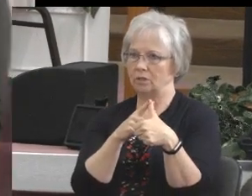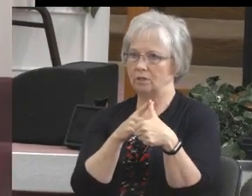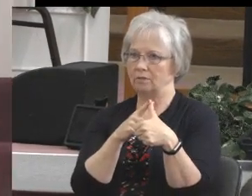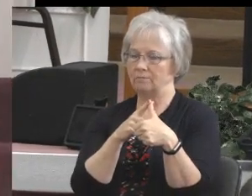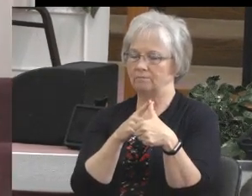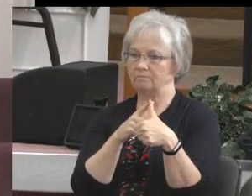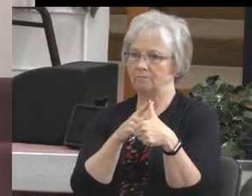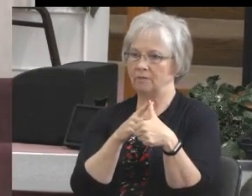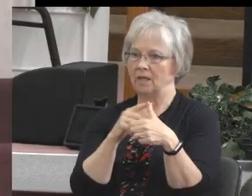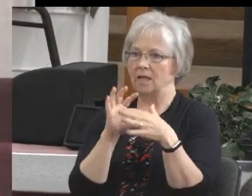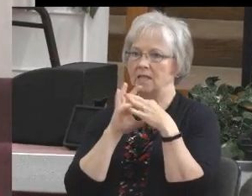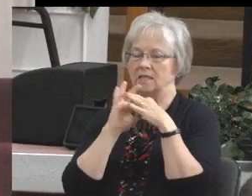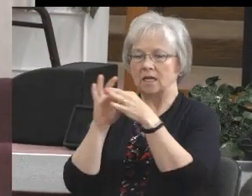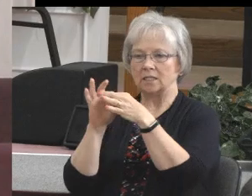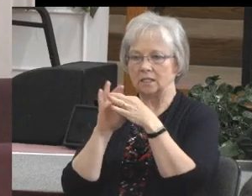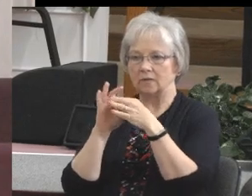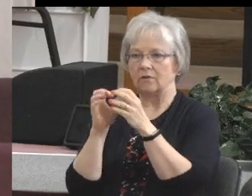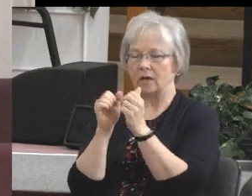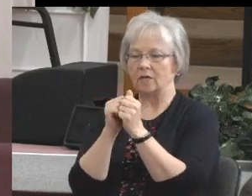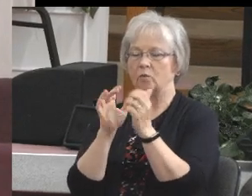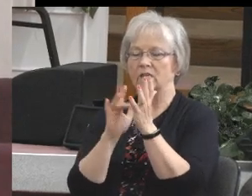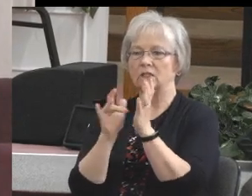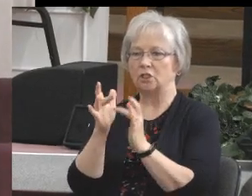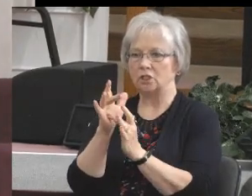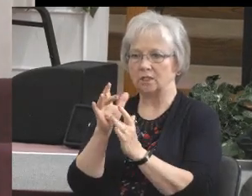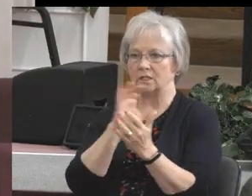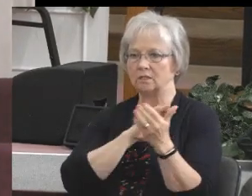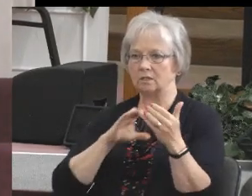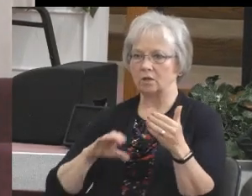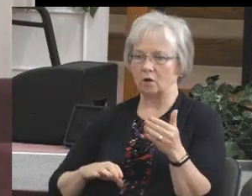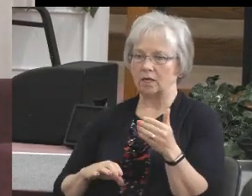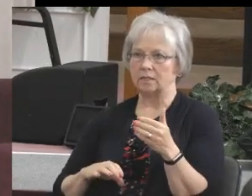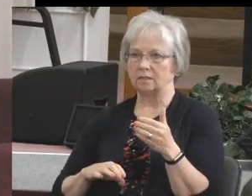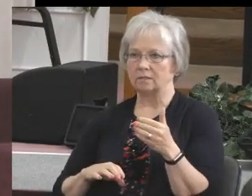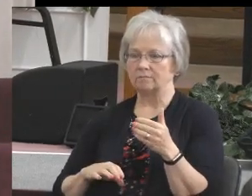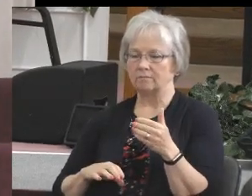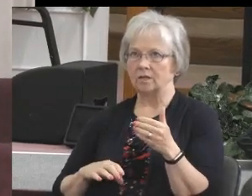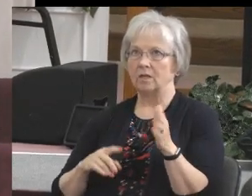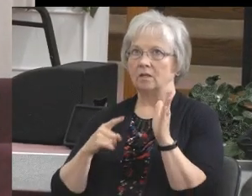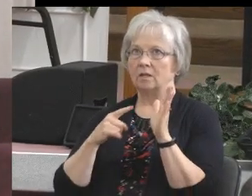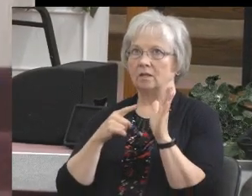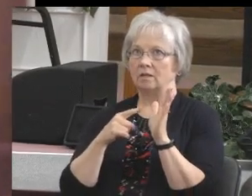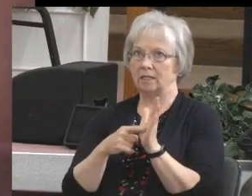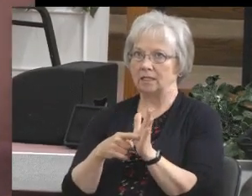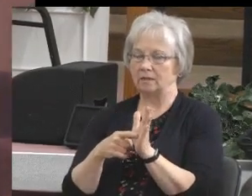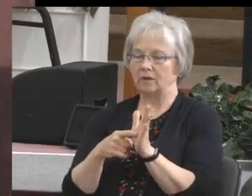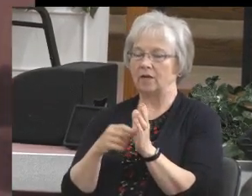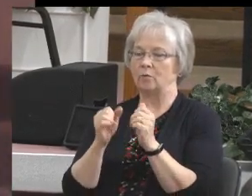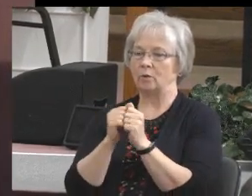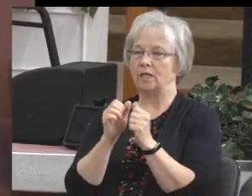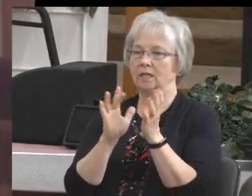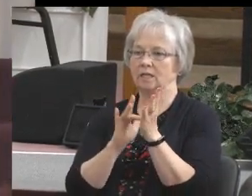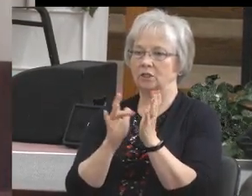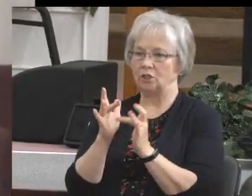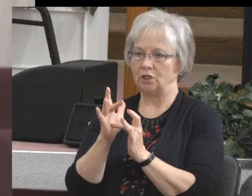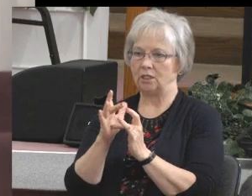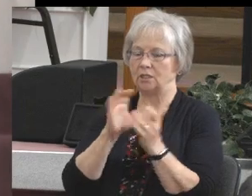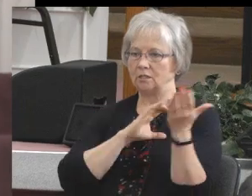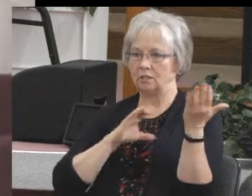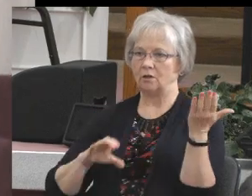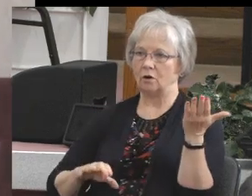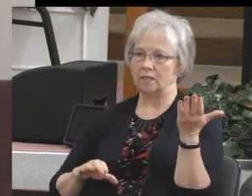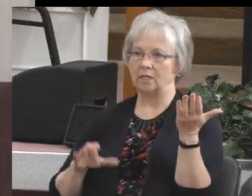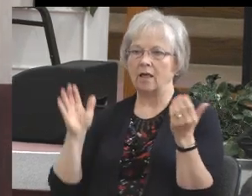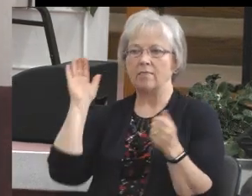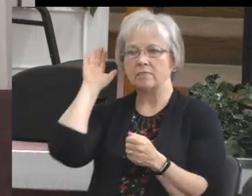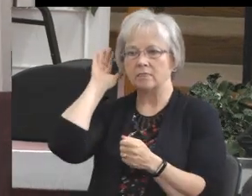Christ. They publicly identified with Jesus the Christ. In other words, they heard